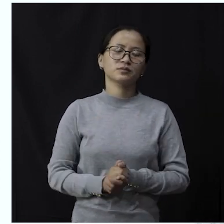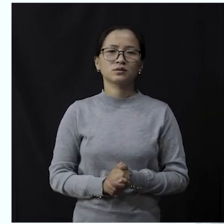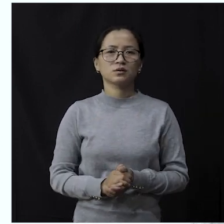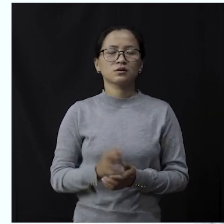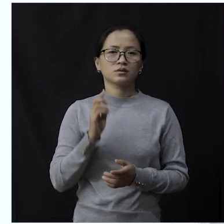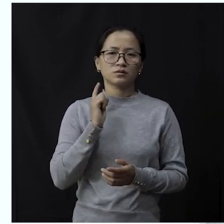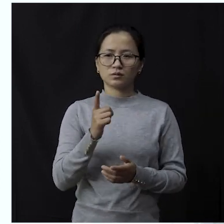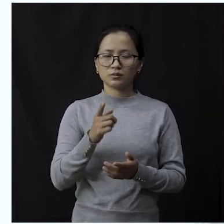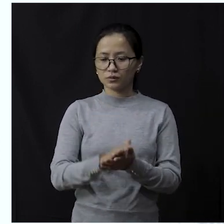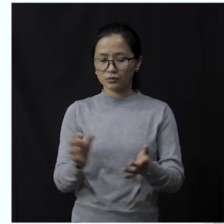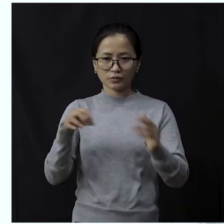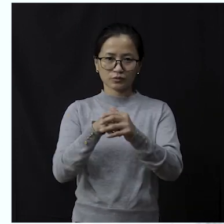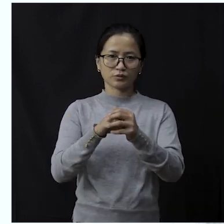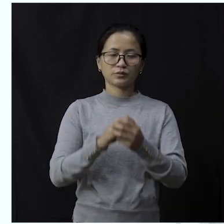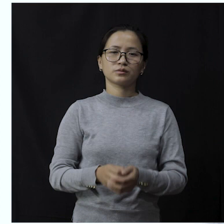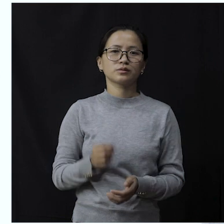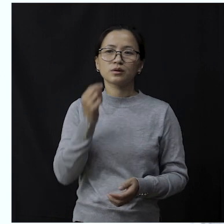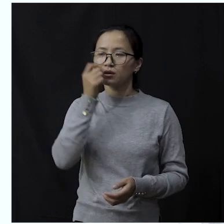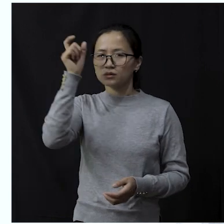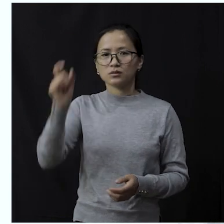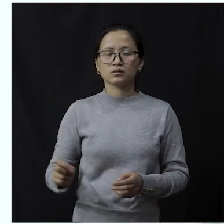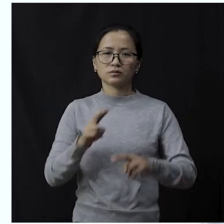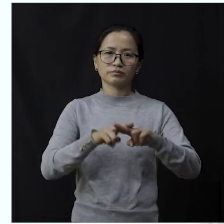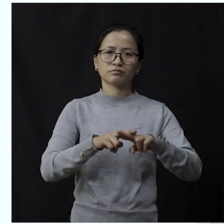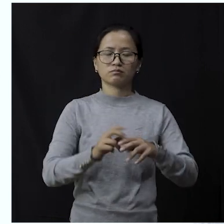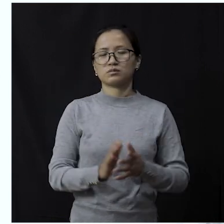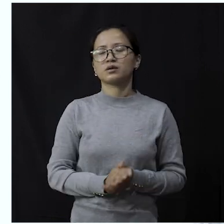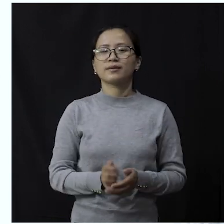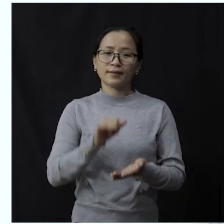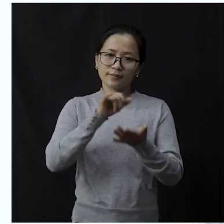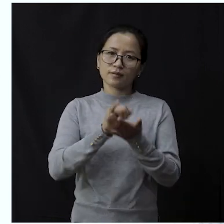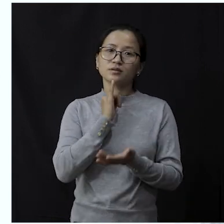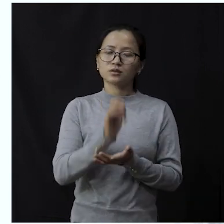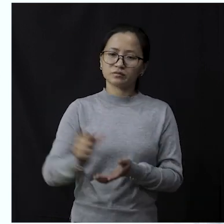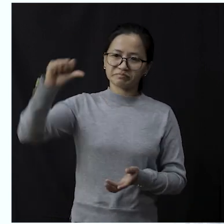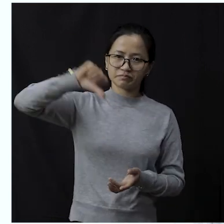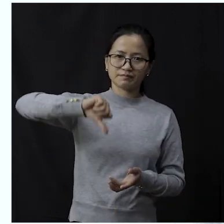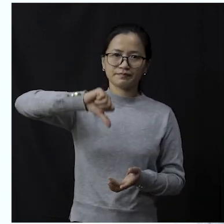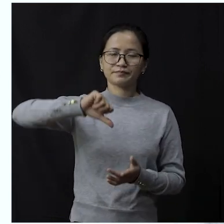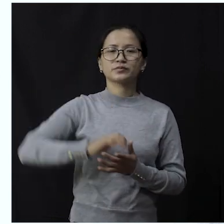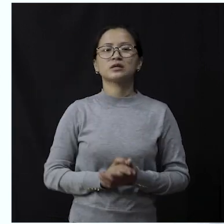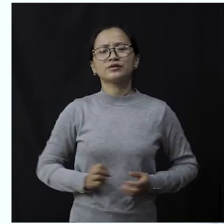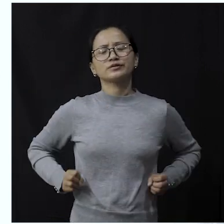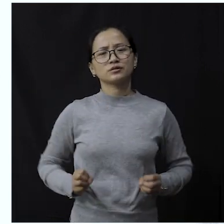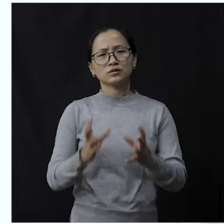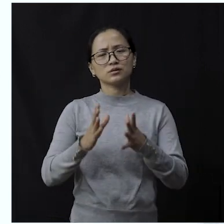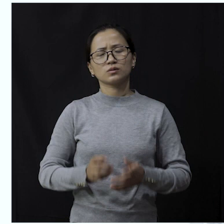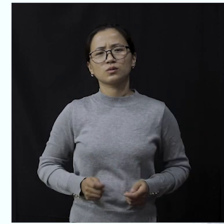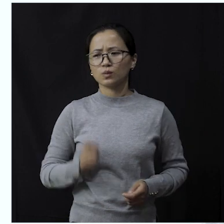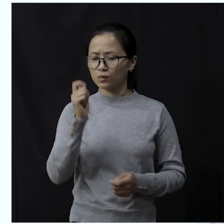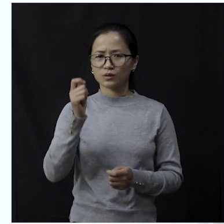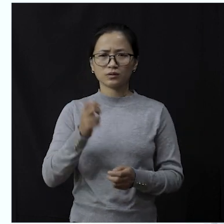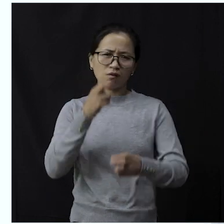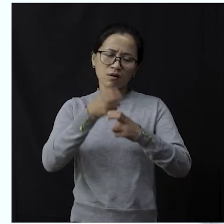is the case, you will be trapped by your hunter. That is your failure. But if you start working harder, okay, the 2 hornbills did